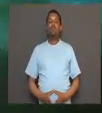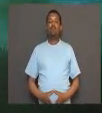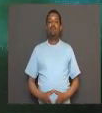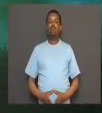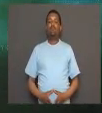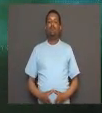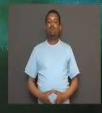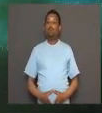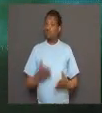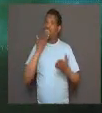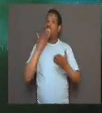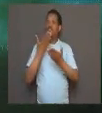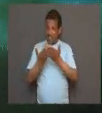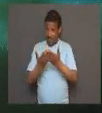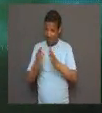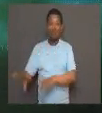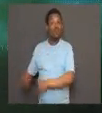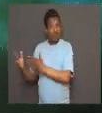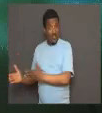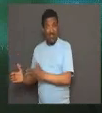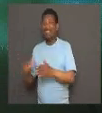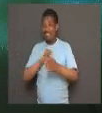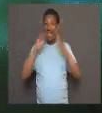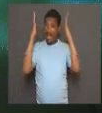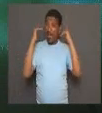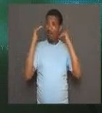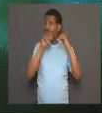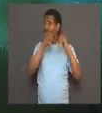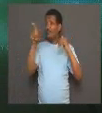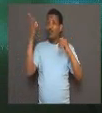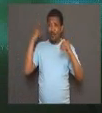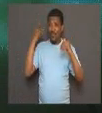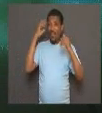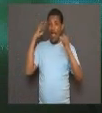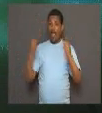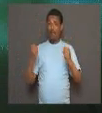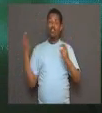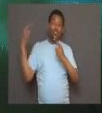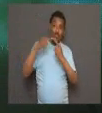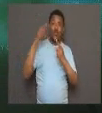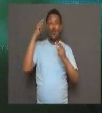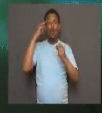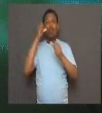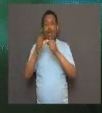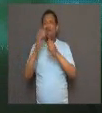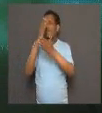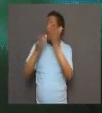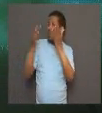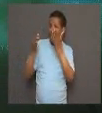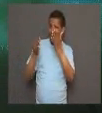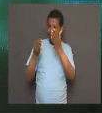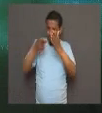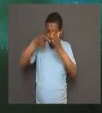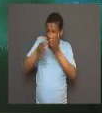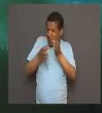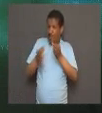Thank you, students. I hope you were able to remember some of the details from our